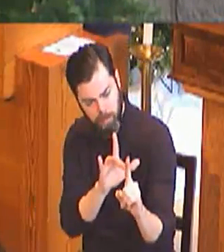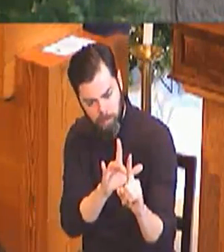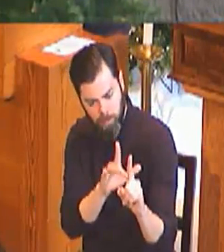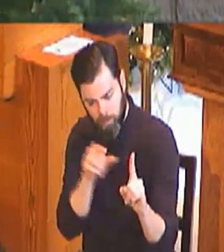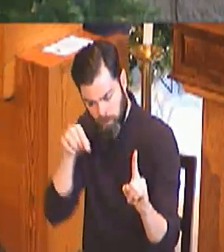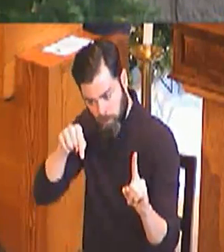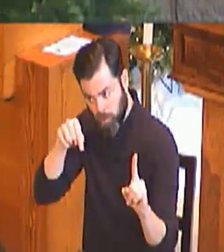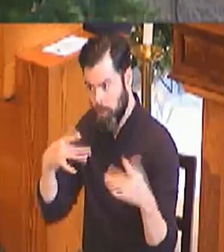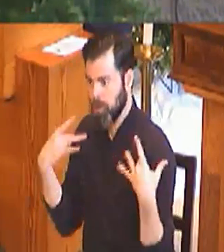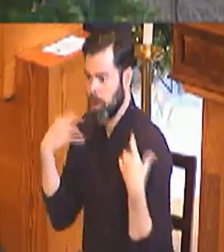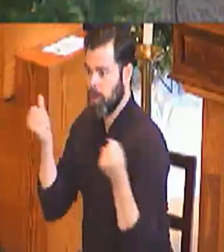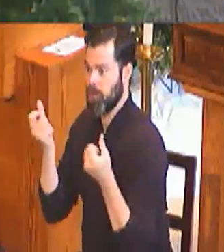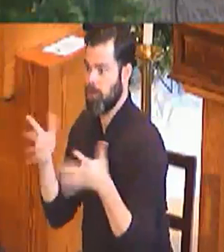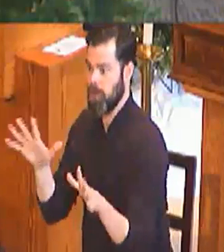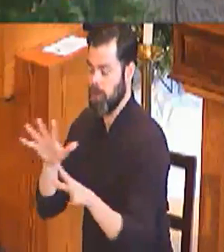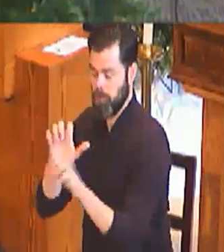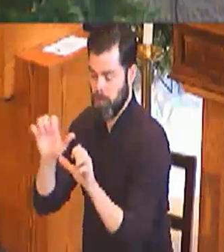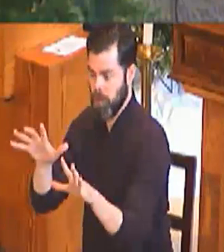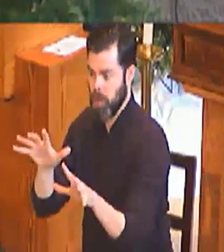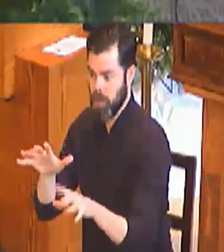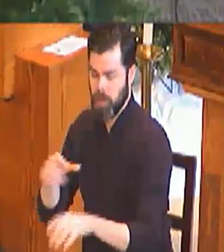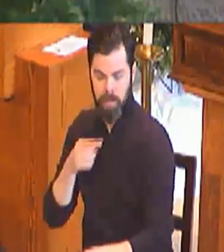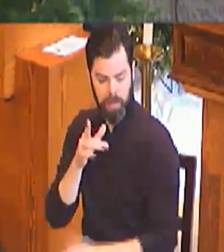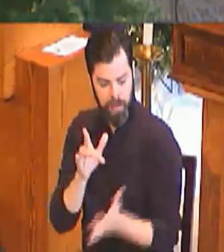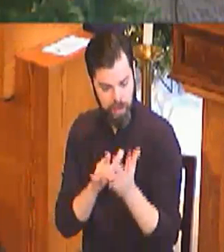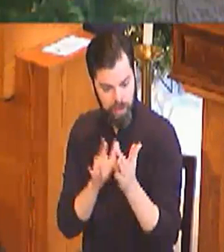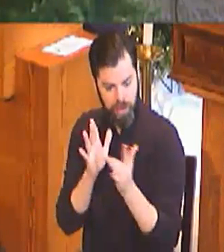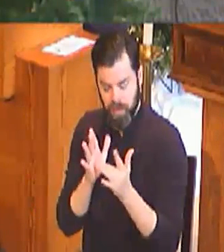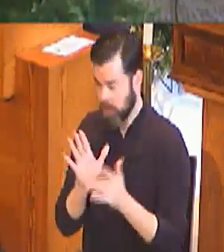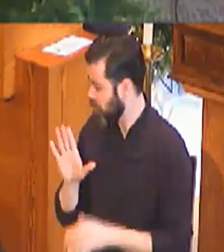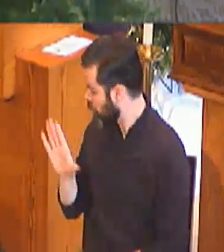her, "Daughter, your faith has made you well."